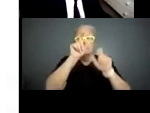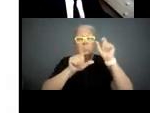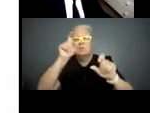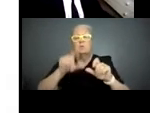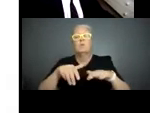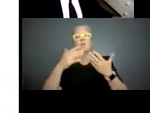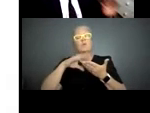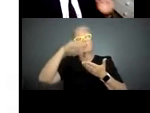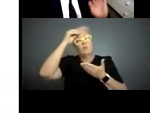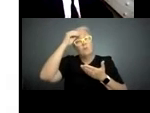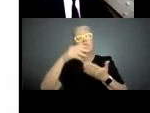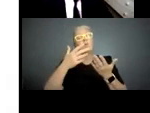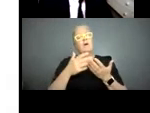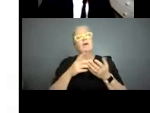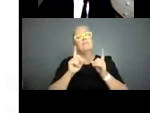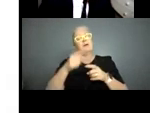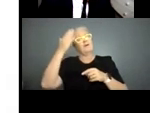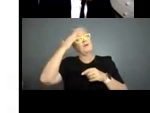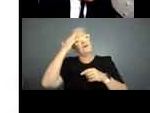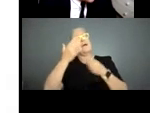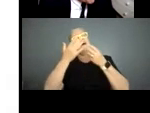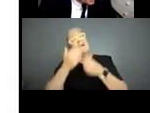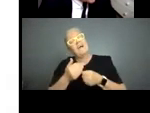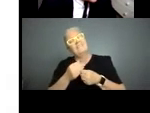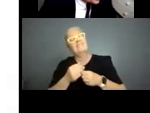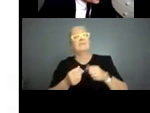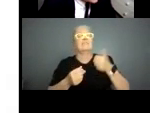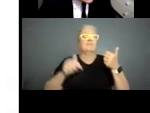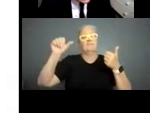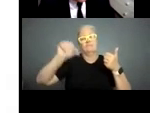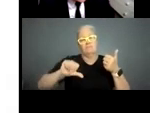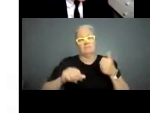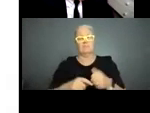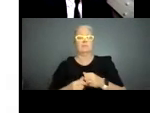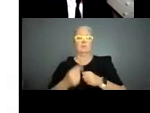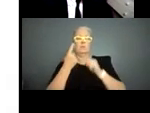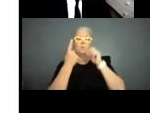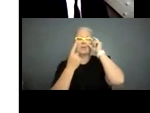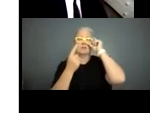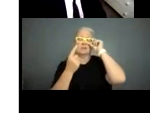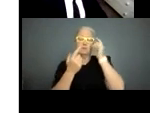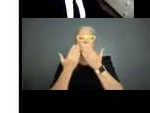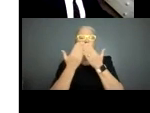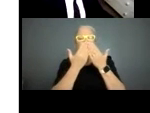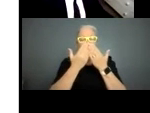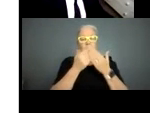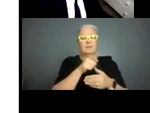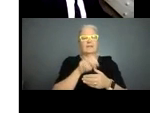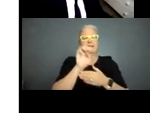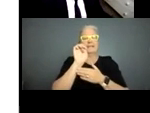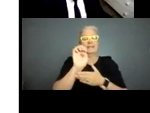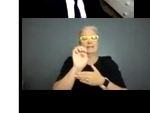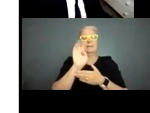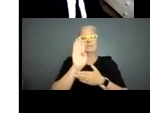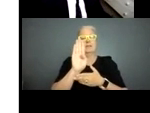inclusion. So we're going to look at this film now of Ebotwe Primary School. And what I'd like you to note down is what are